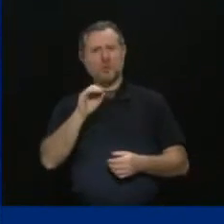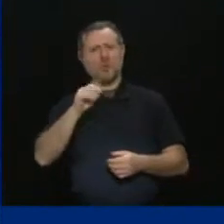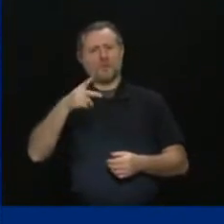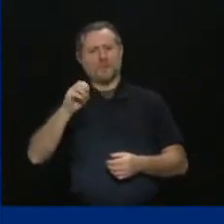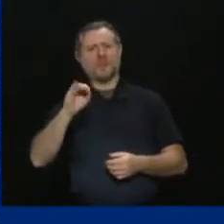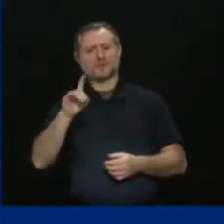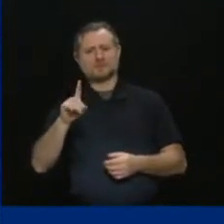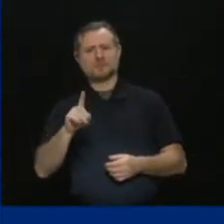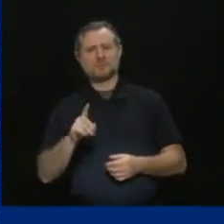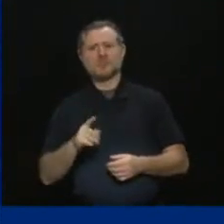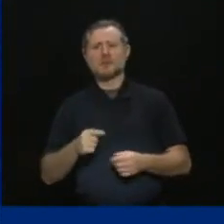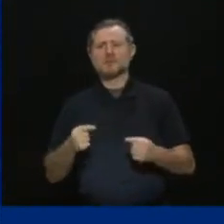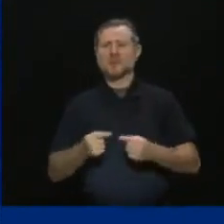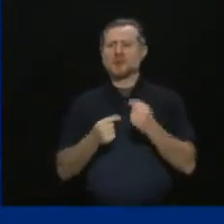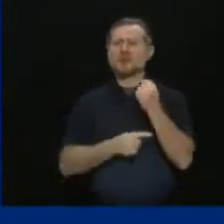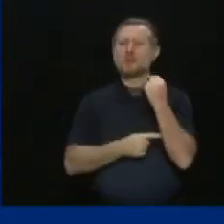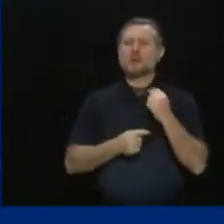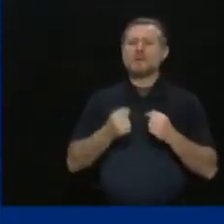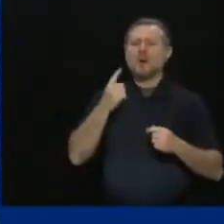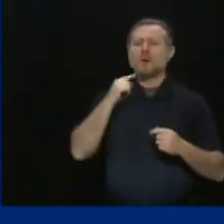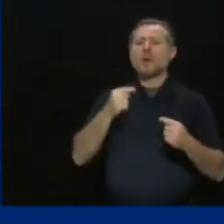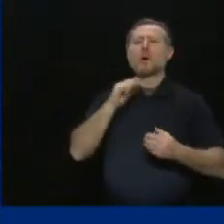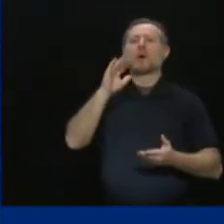prescription drugs to alleviate the pain.